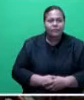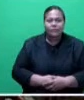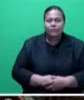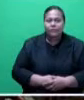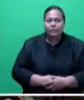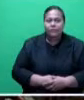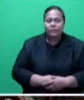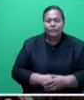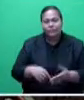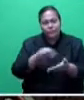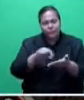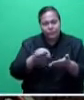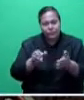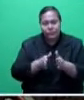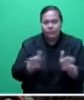Secretary General.